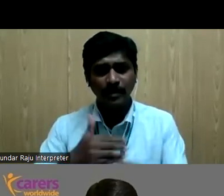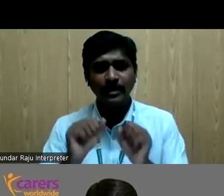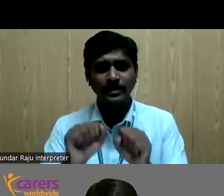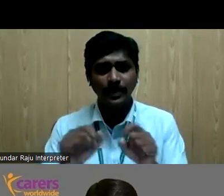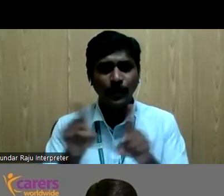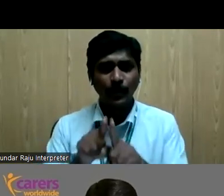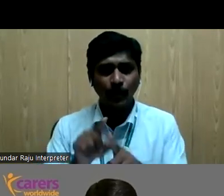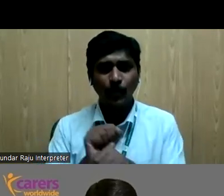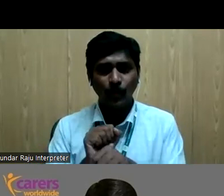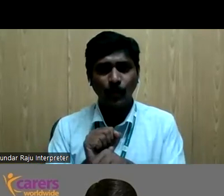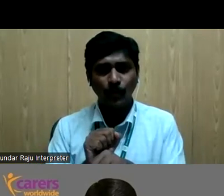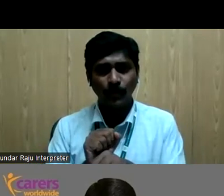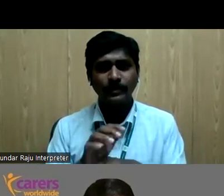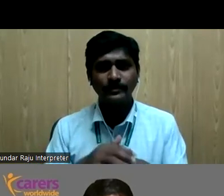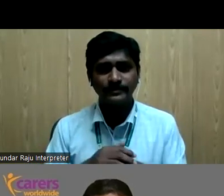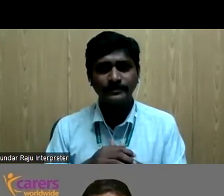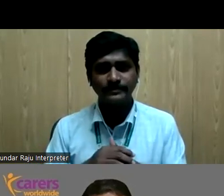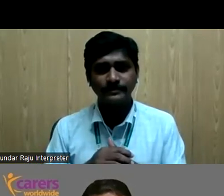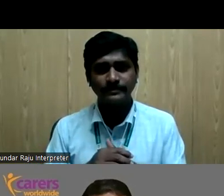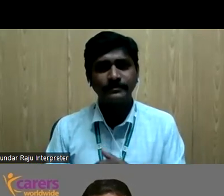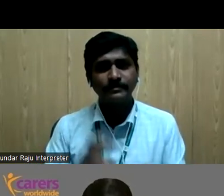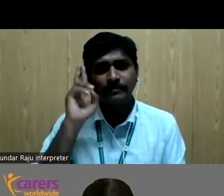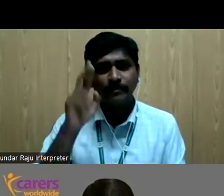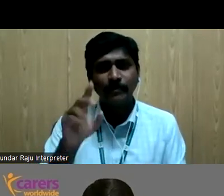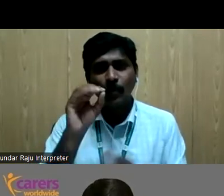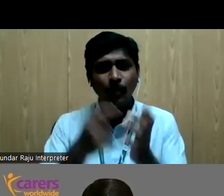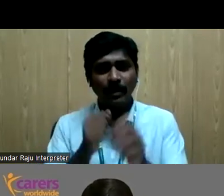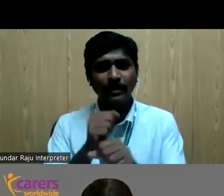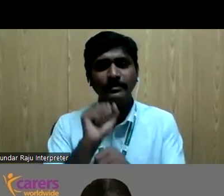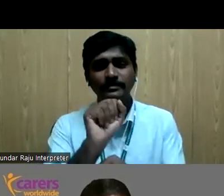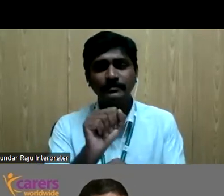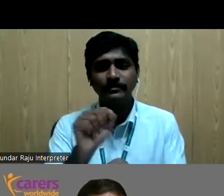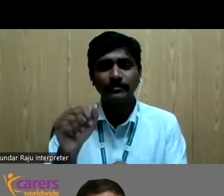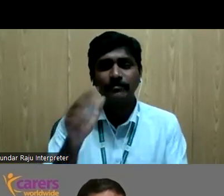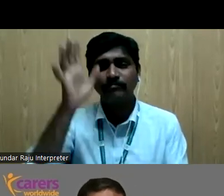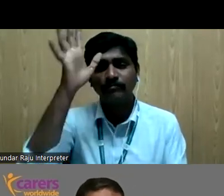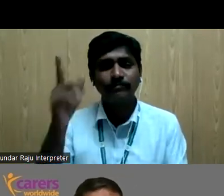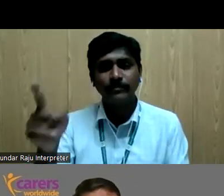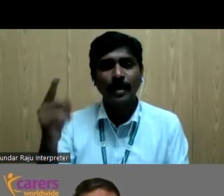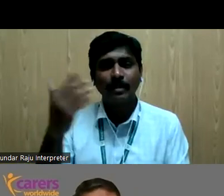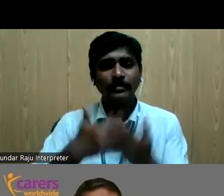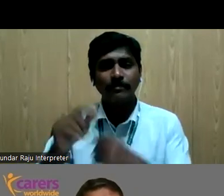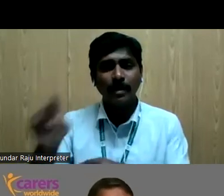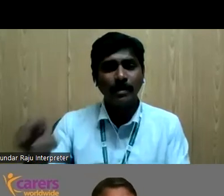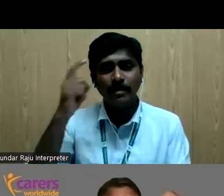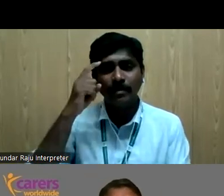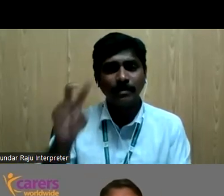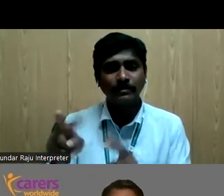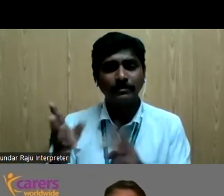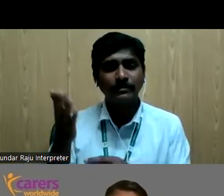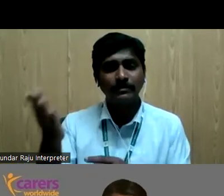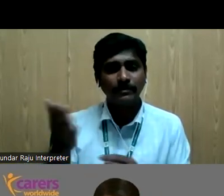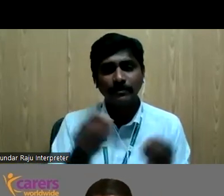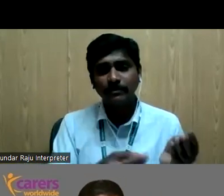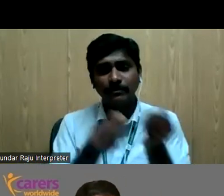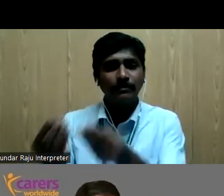you, what is the kind of support that organizations provide? Because your primary focus is children, is individuals with disabilities, but